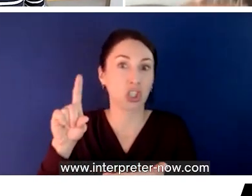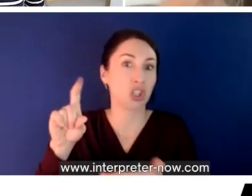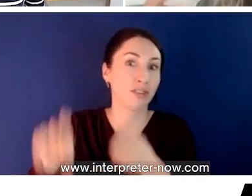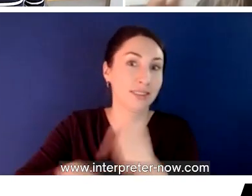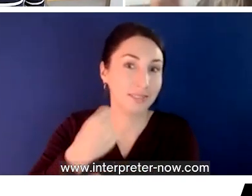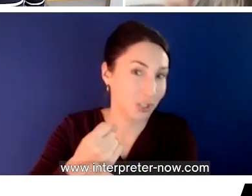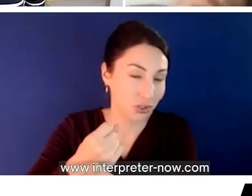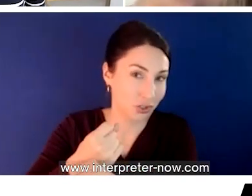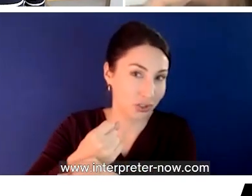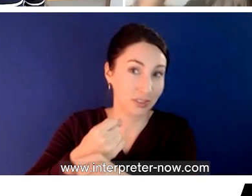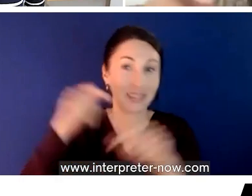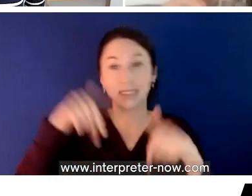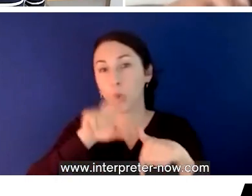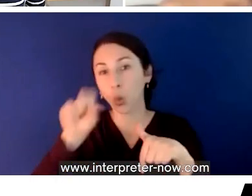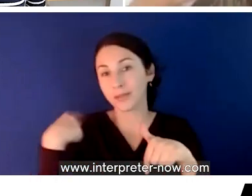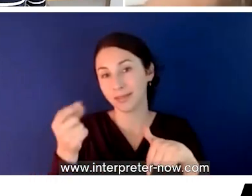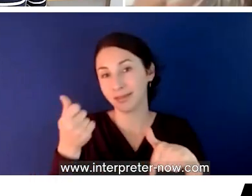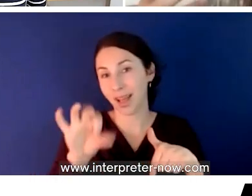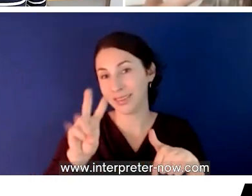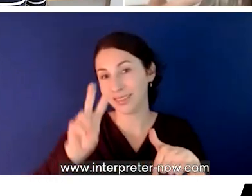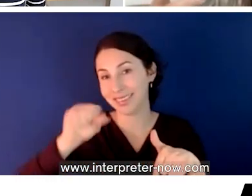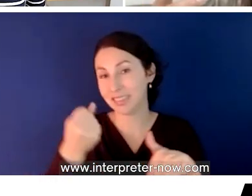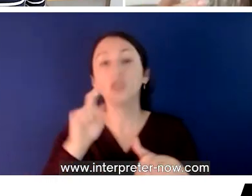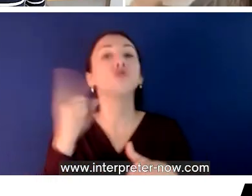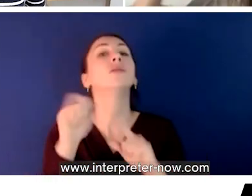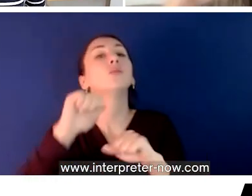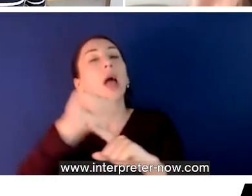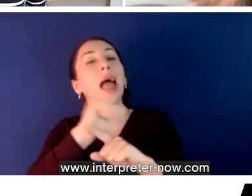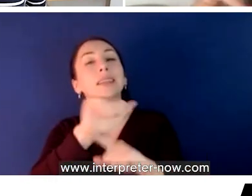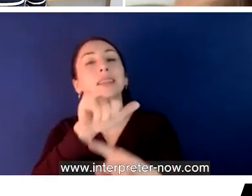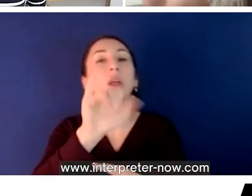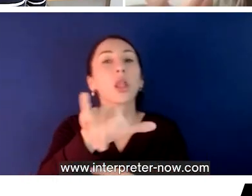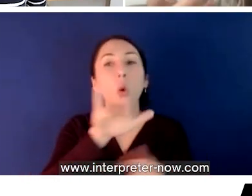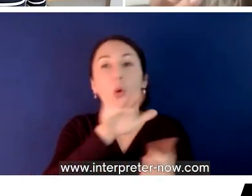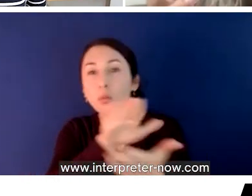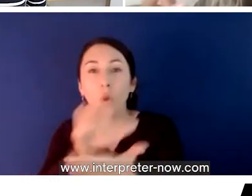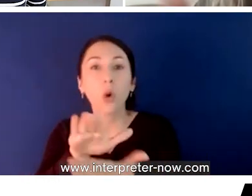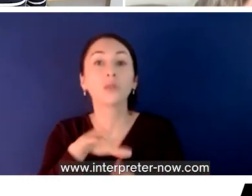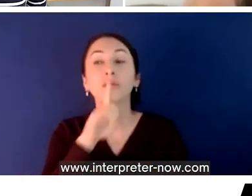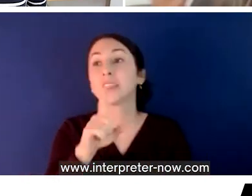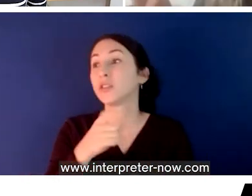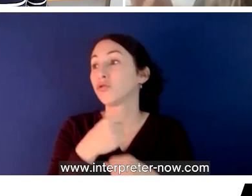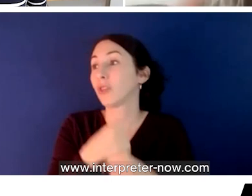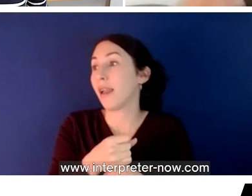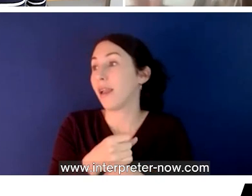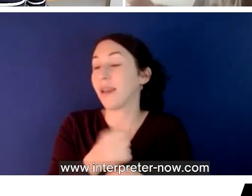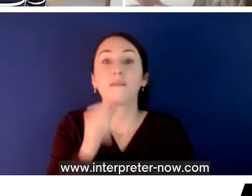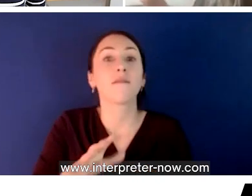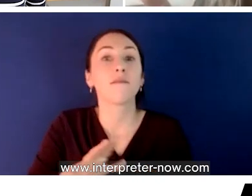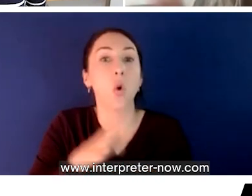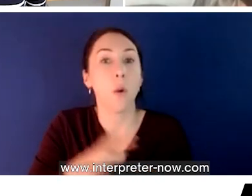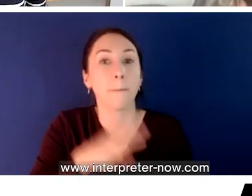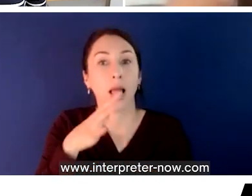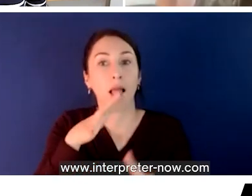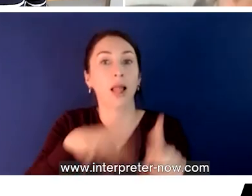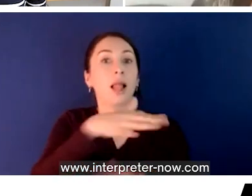in the US since about the 1960s. And so it's just practicing those techniques and implementing them, putting them to work. It's creating an informal